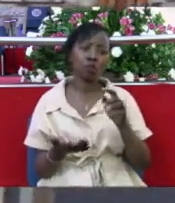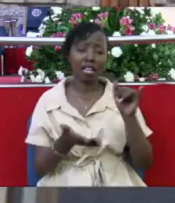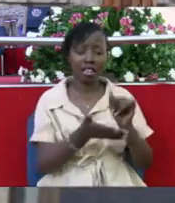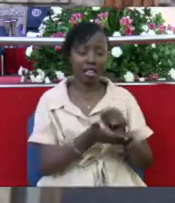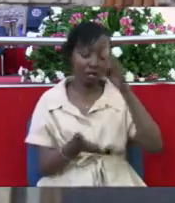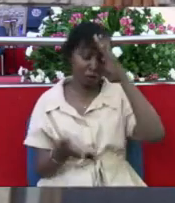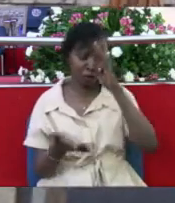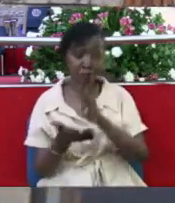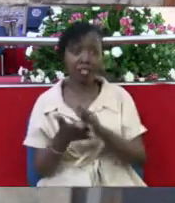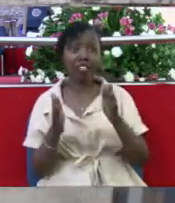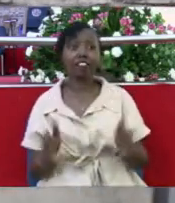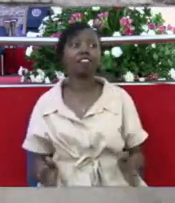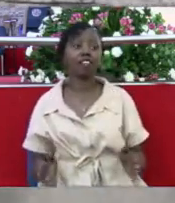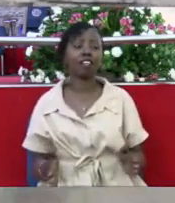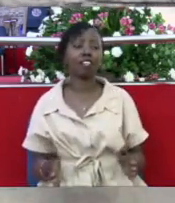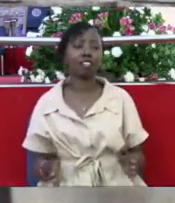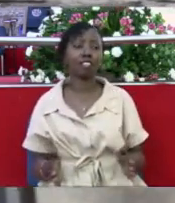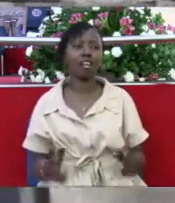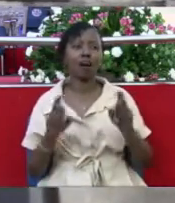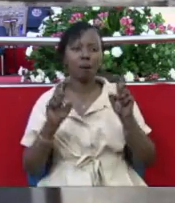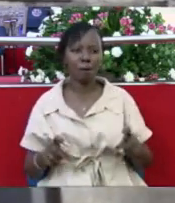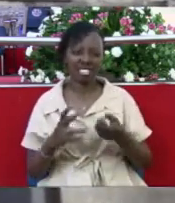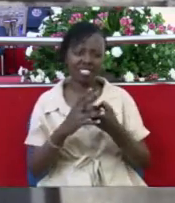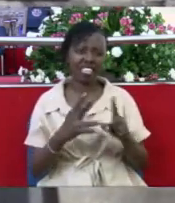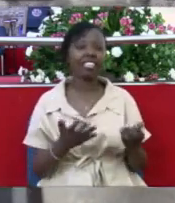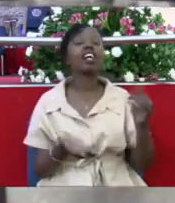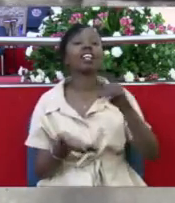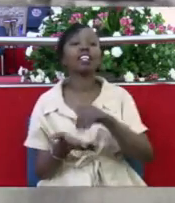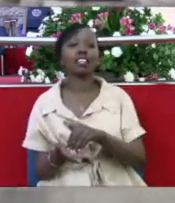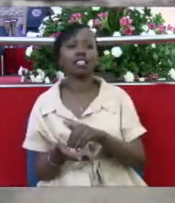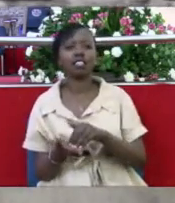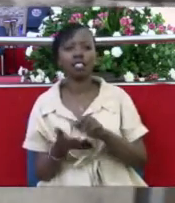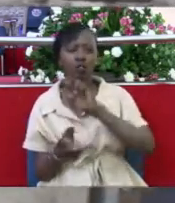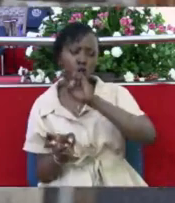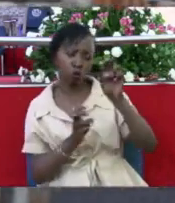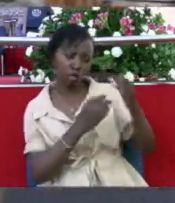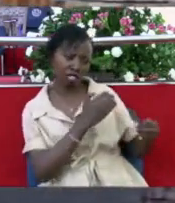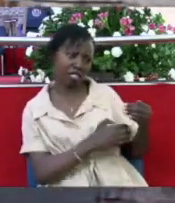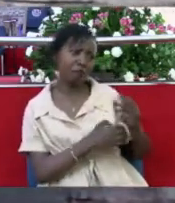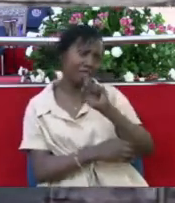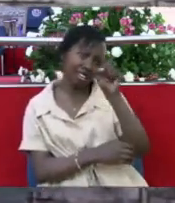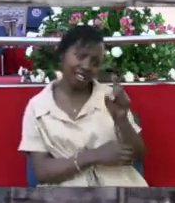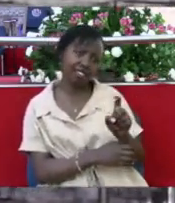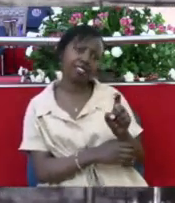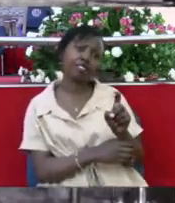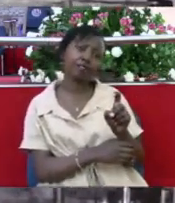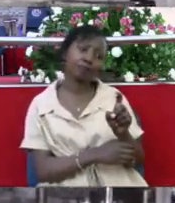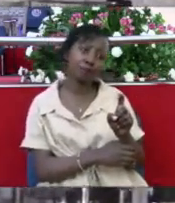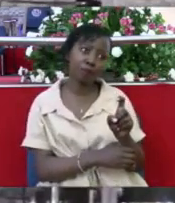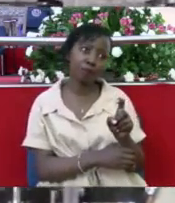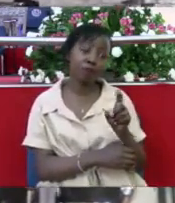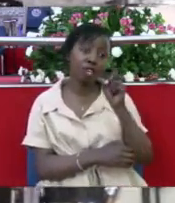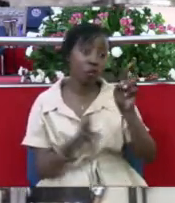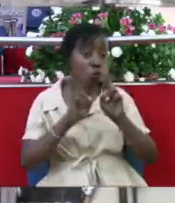muumini yule, needs a restart. Anahitaji mwanzo mpya. Look at your neighbor, ask them, ukiangalia jirani yako muulize, are you